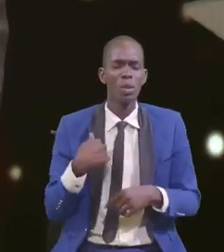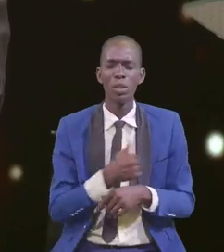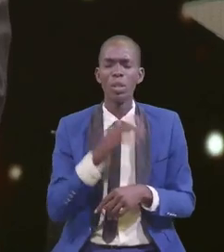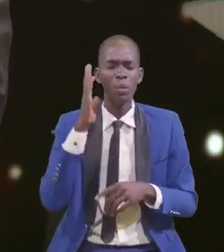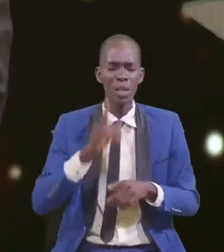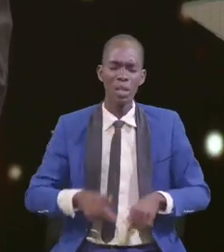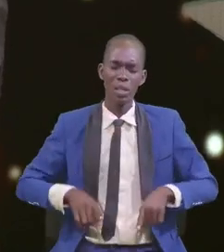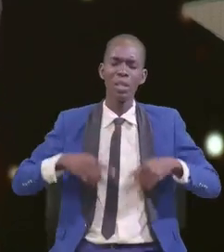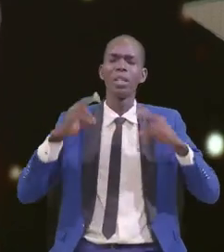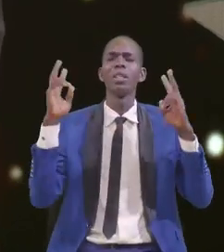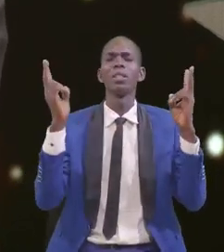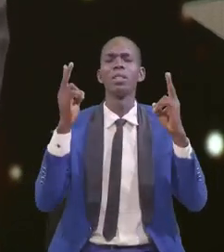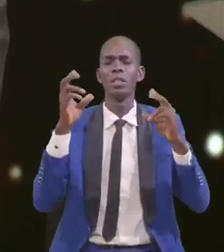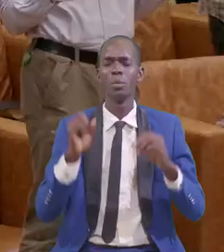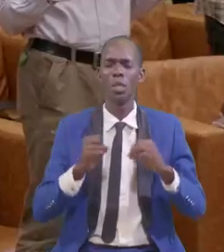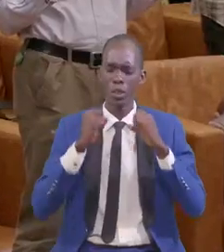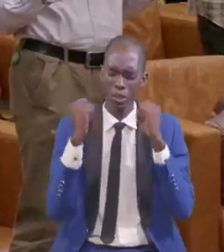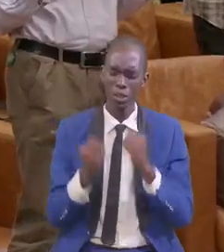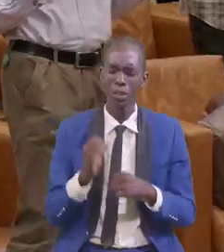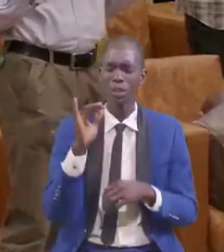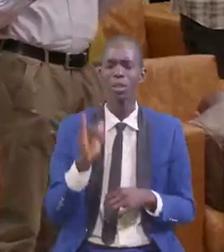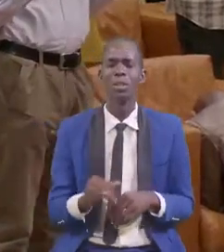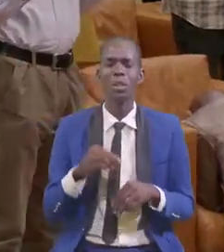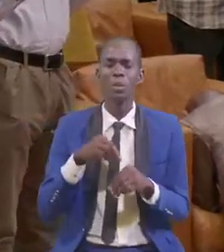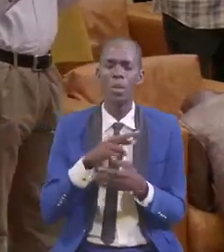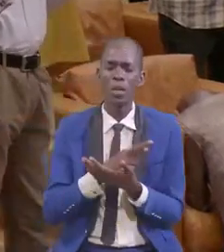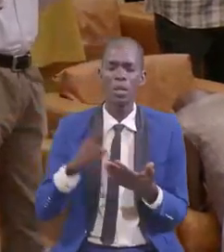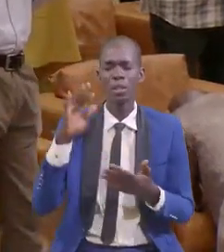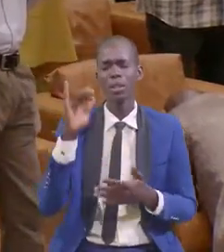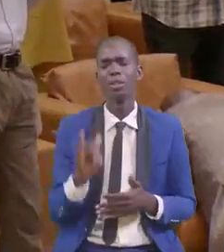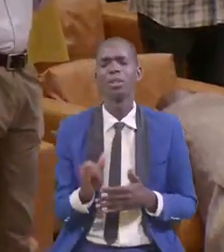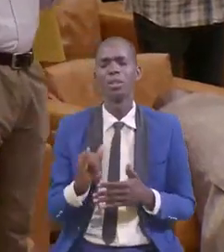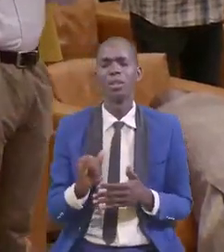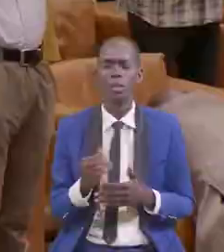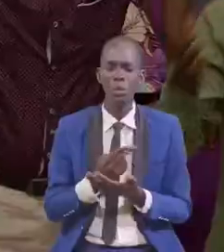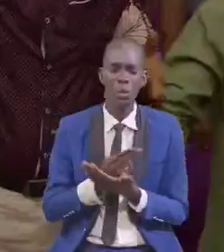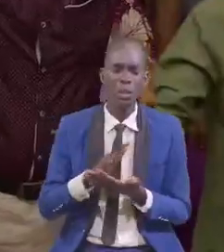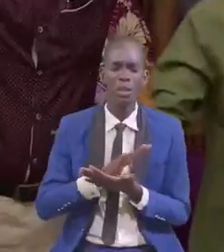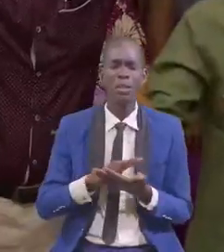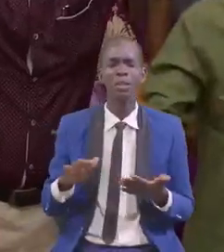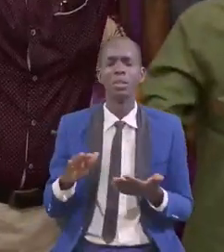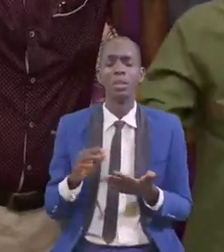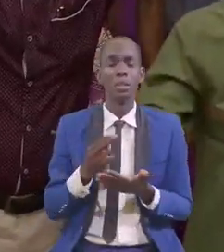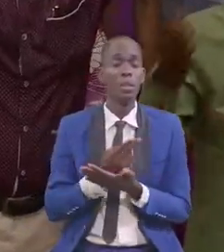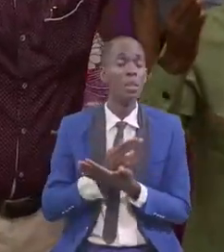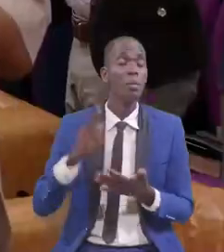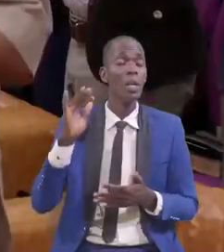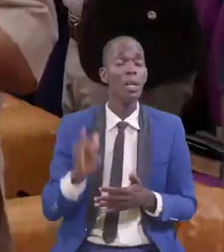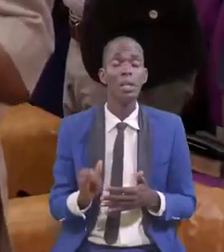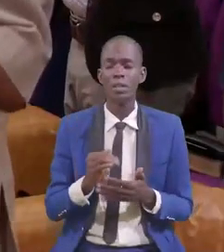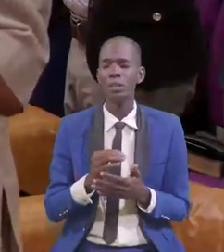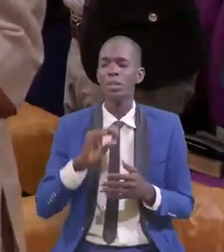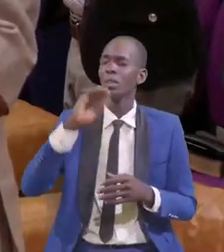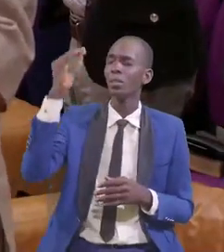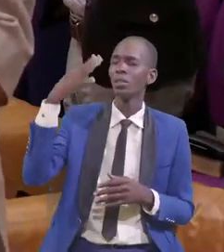victoriously, steadfastly, righteously, godly, graciously,